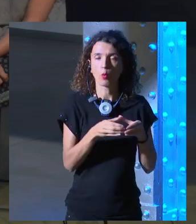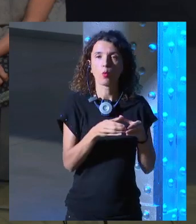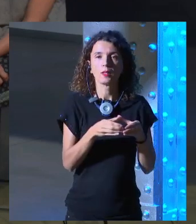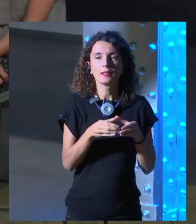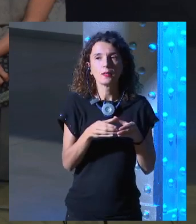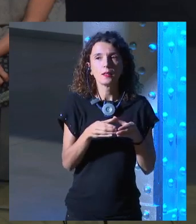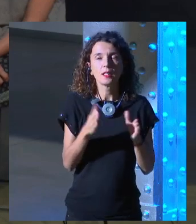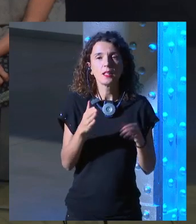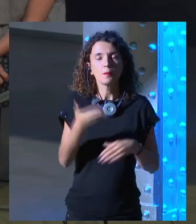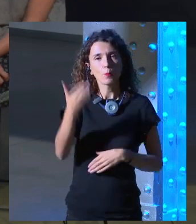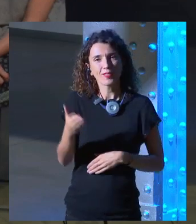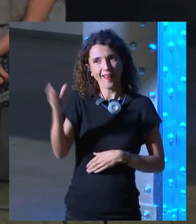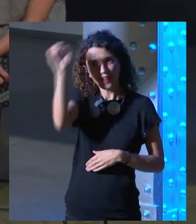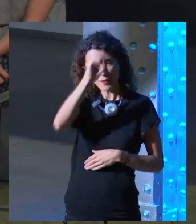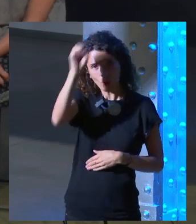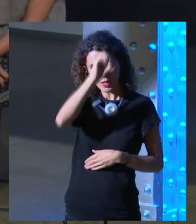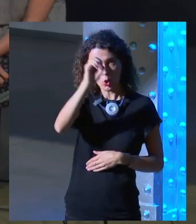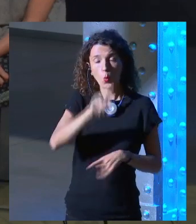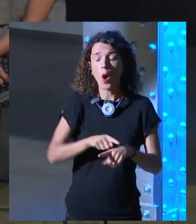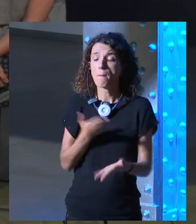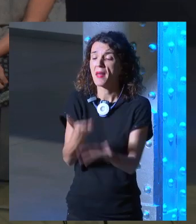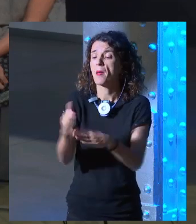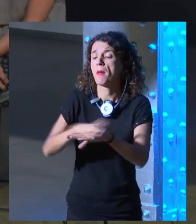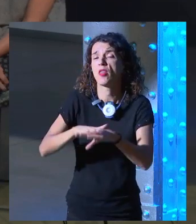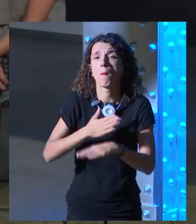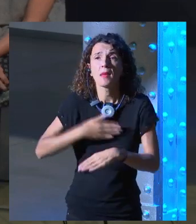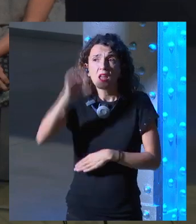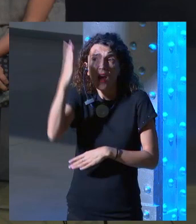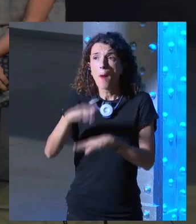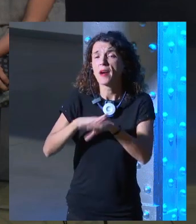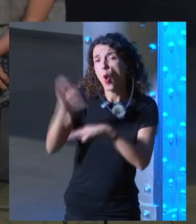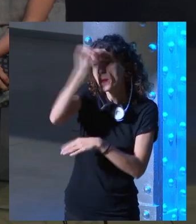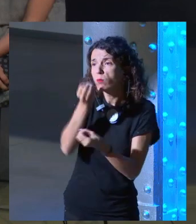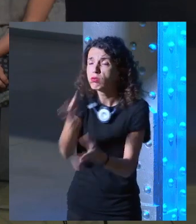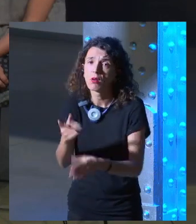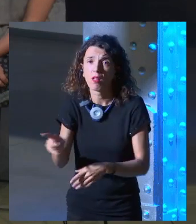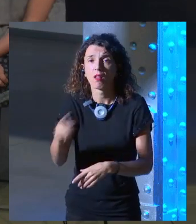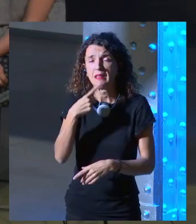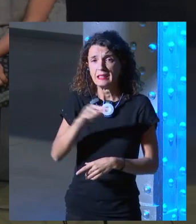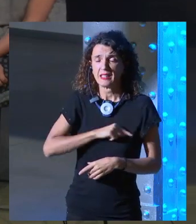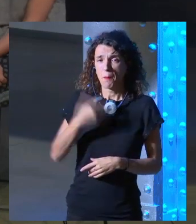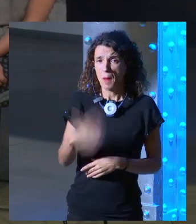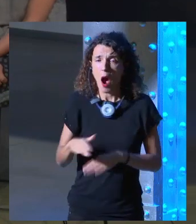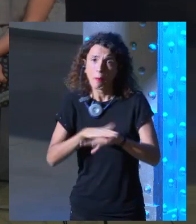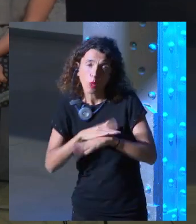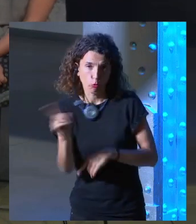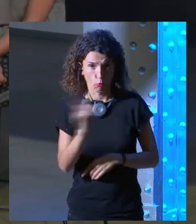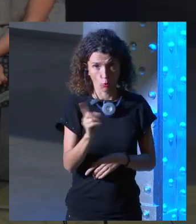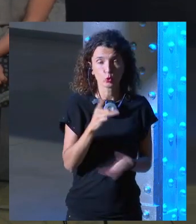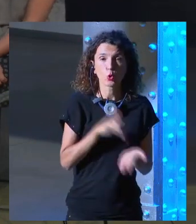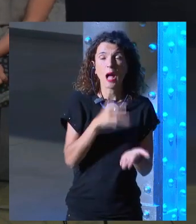and not apologising for those things. The neoliberal experiment apologises for nothing. It just lays waste to all of